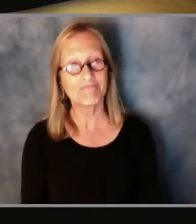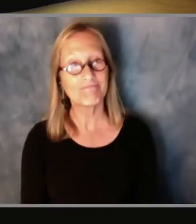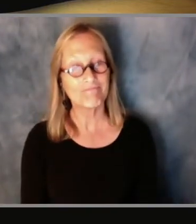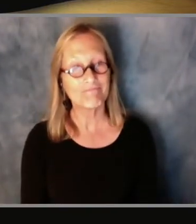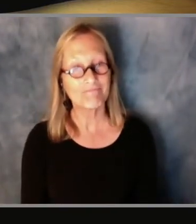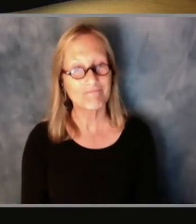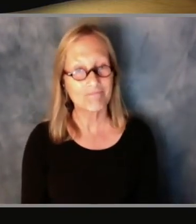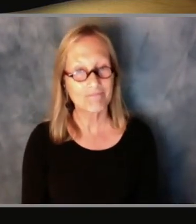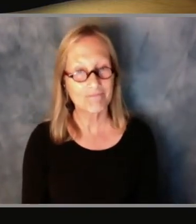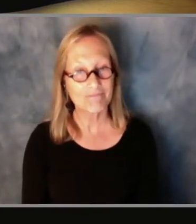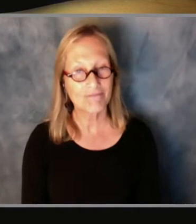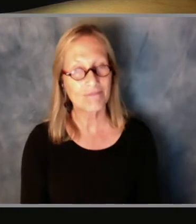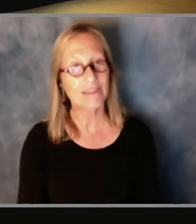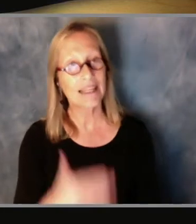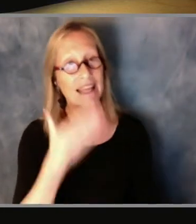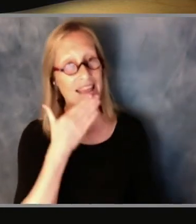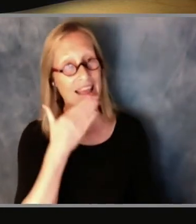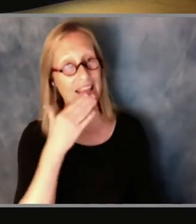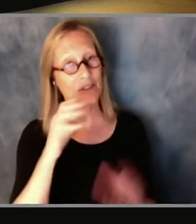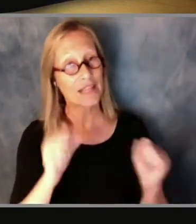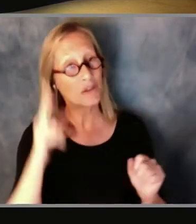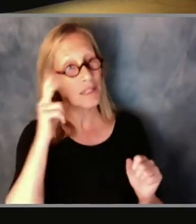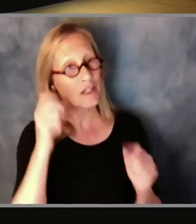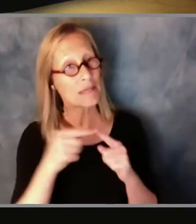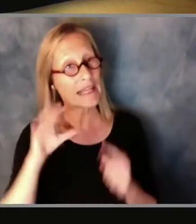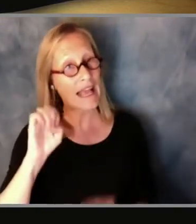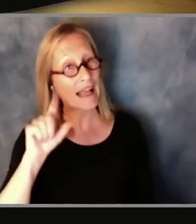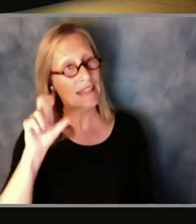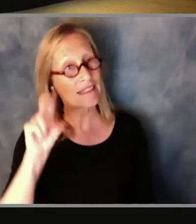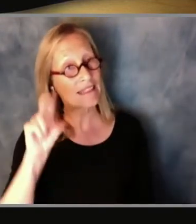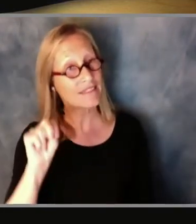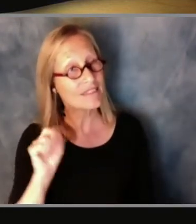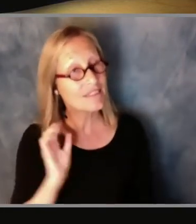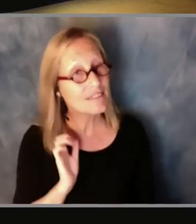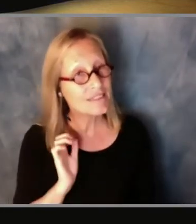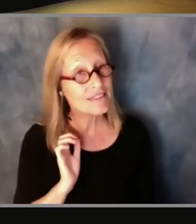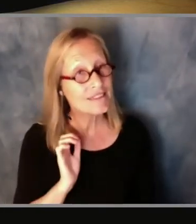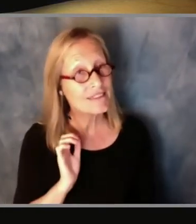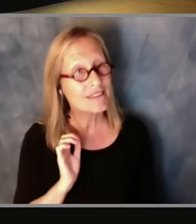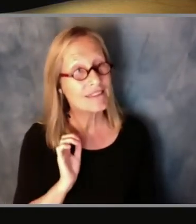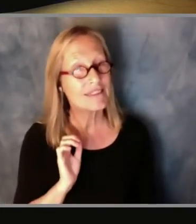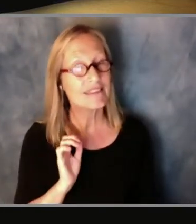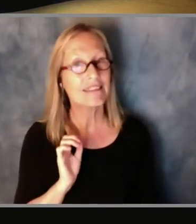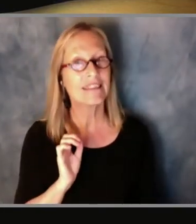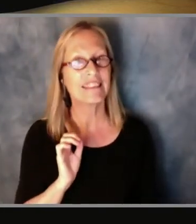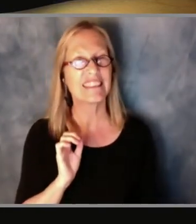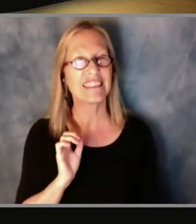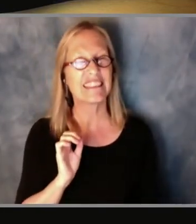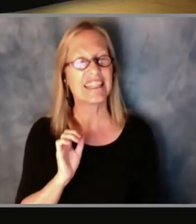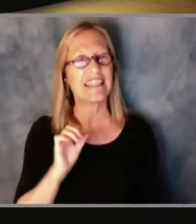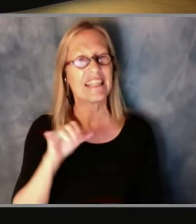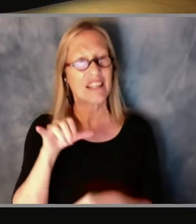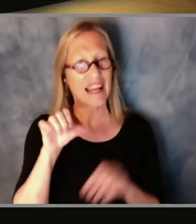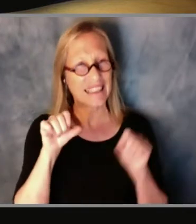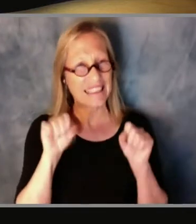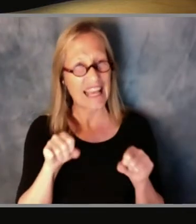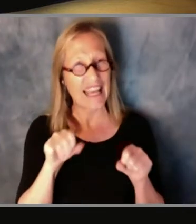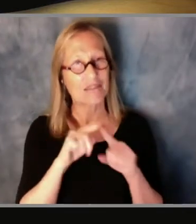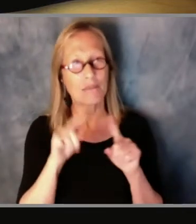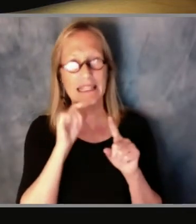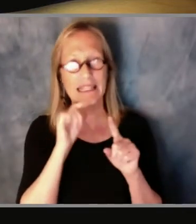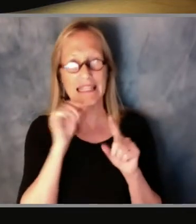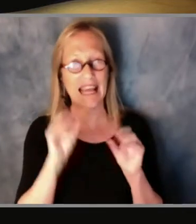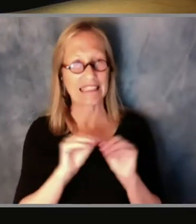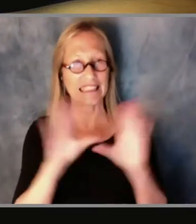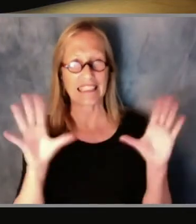Can you hear me, Ellen? Oh, It's not good